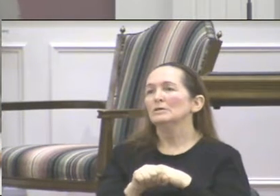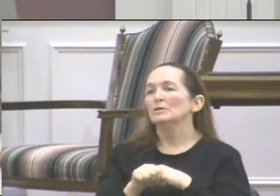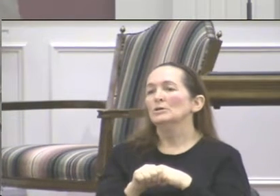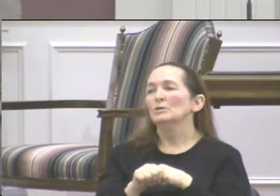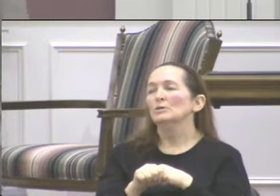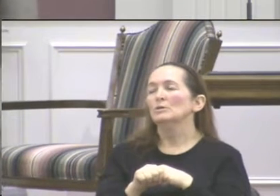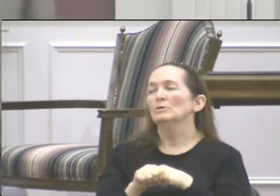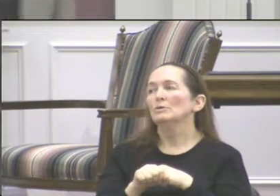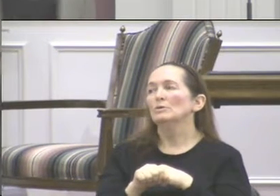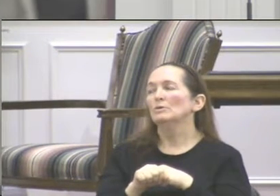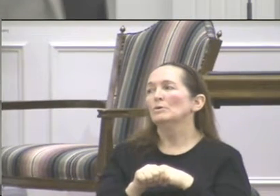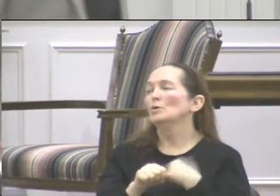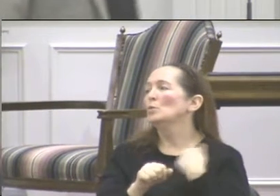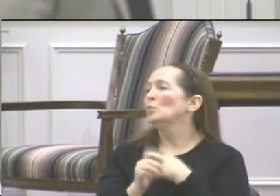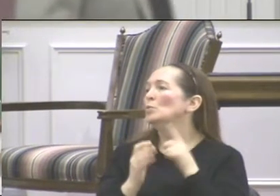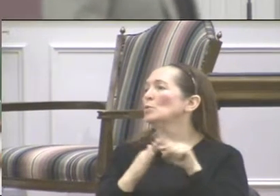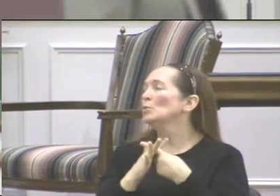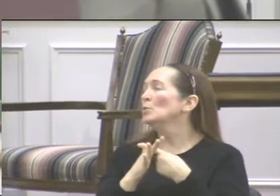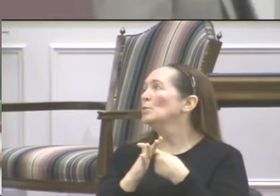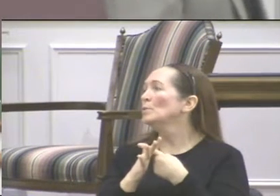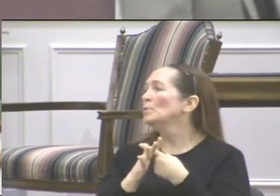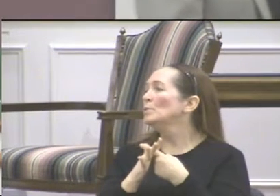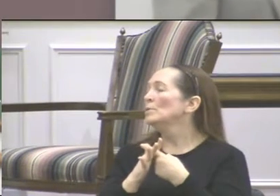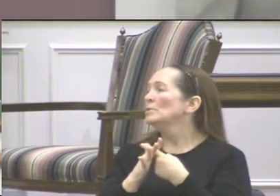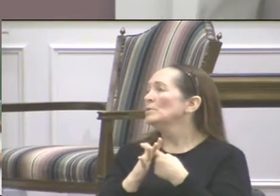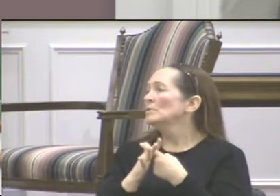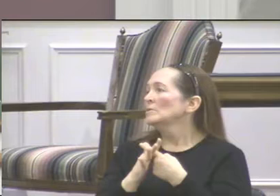We started talking